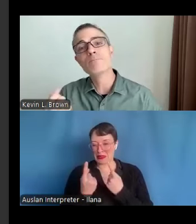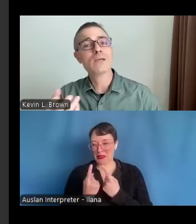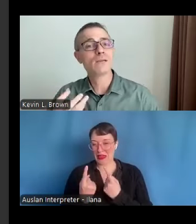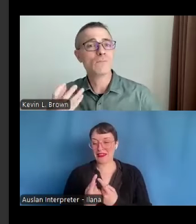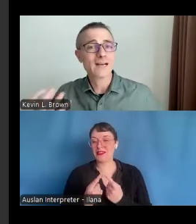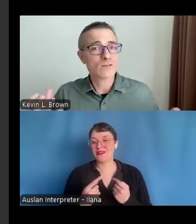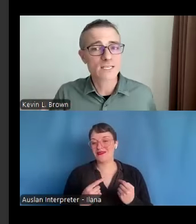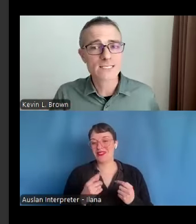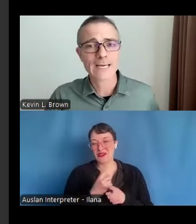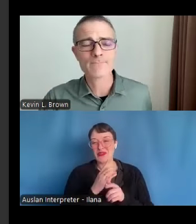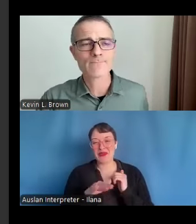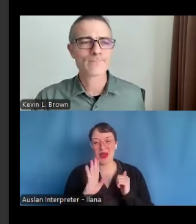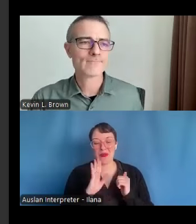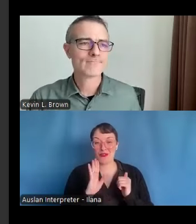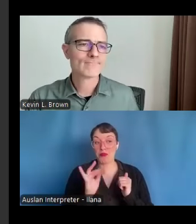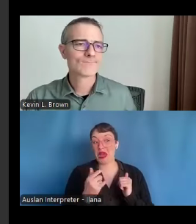that maybe nobody else can say.